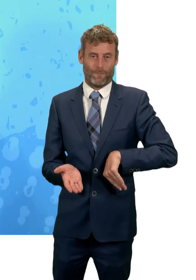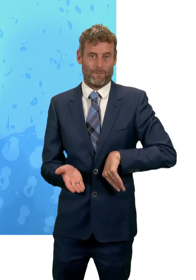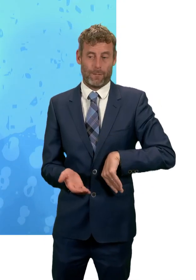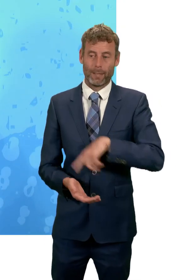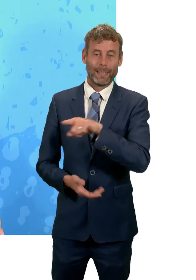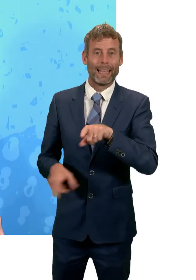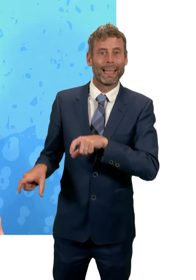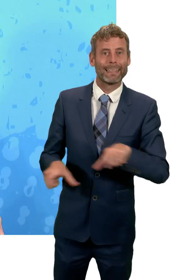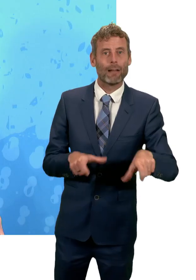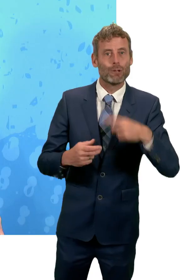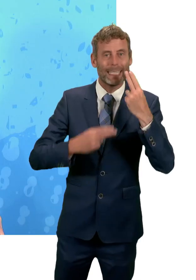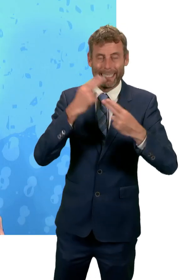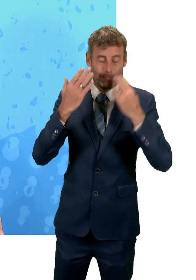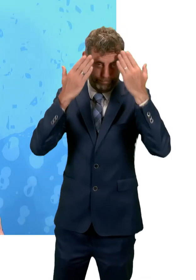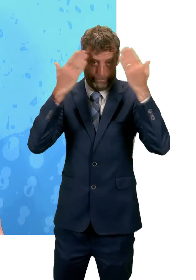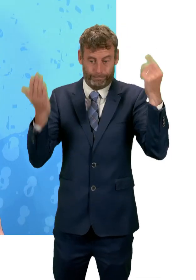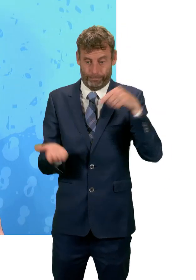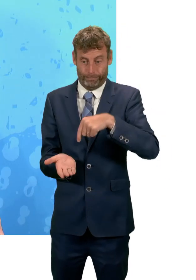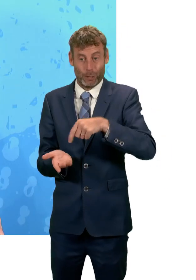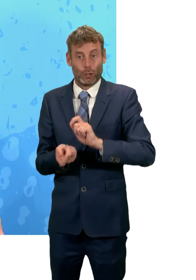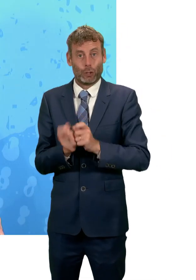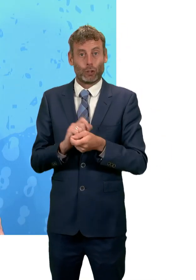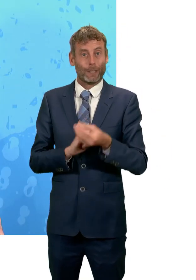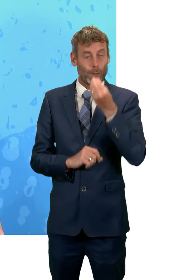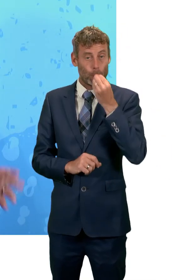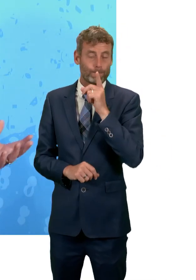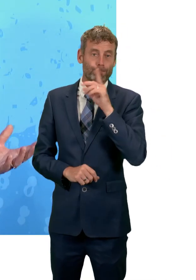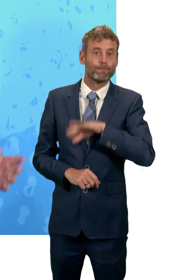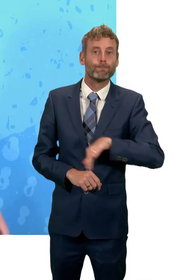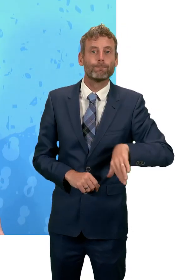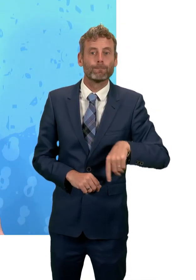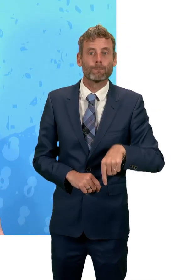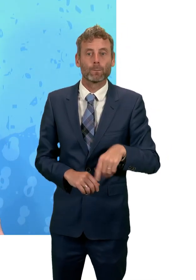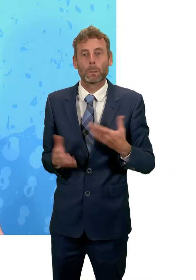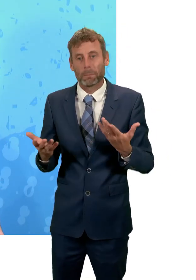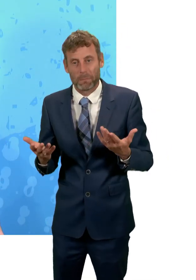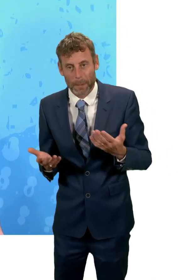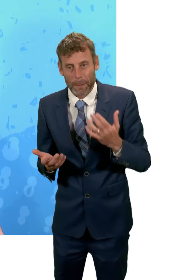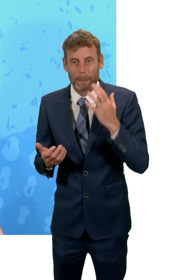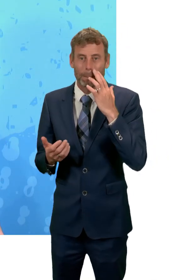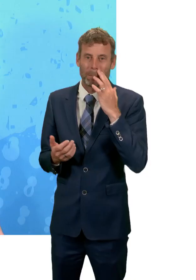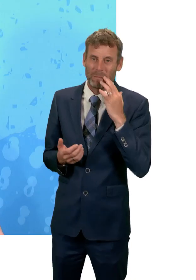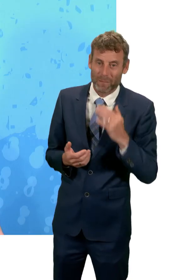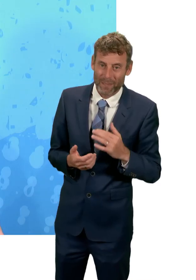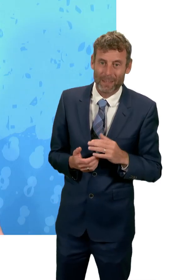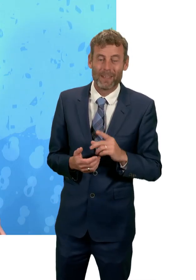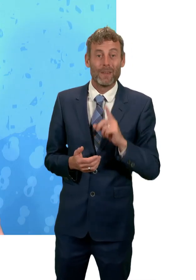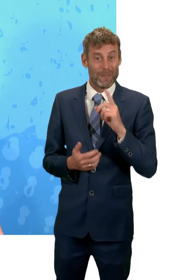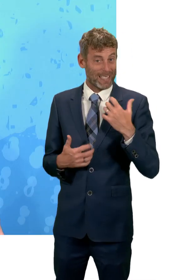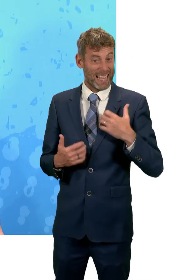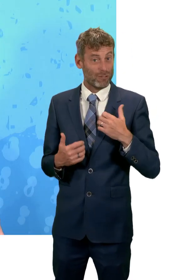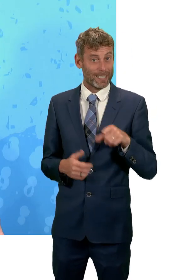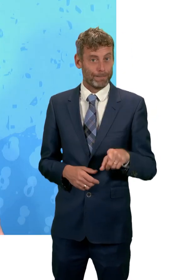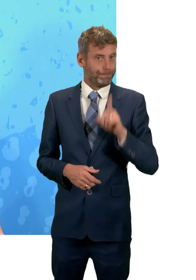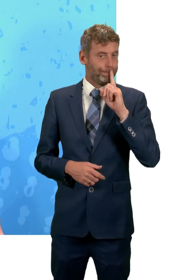that they've made a change that is making a difference in some way in people's lives, but they don't tell anyone, and